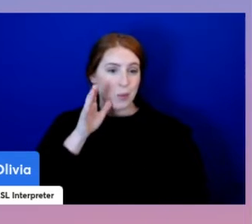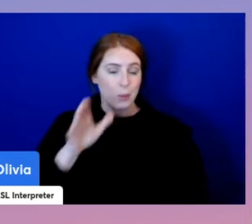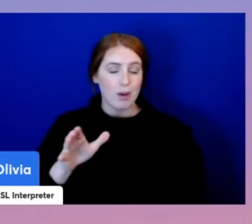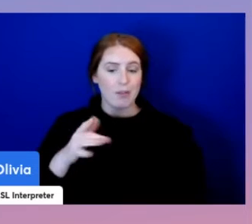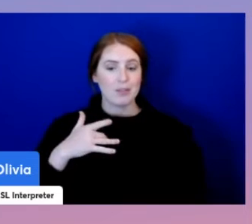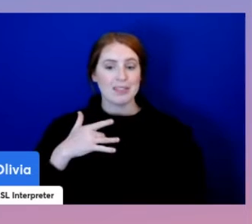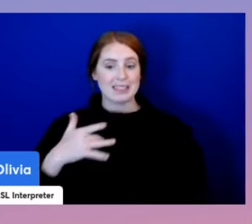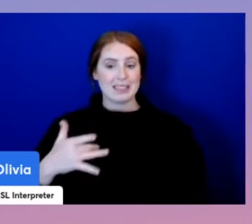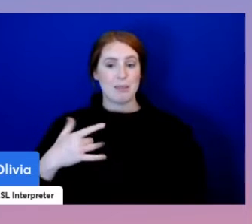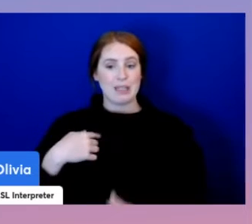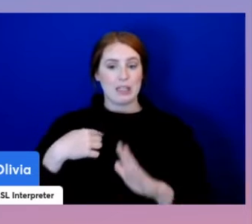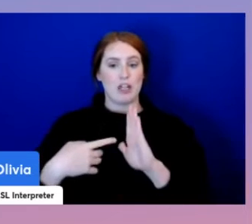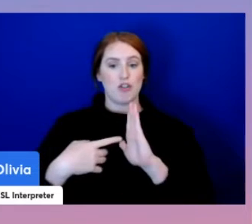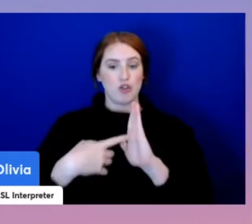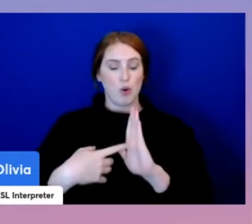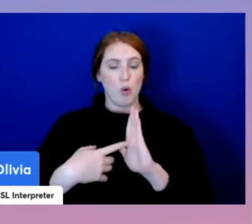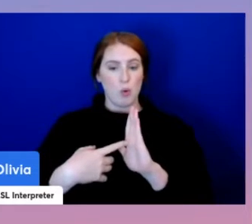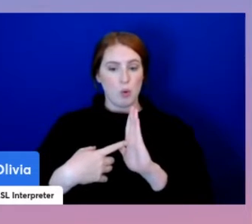Function